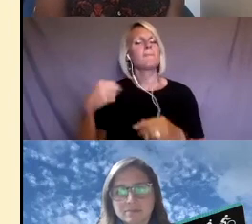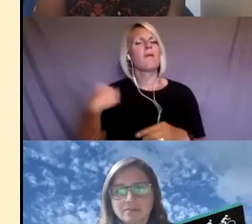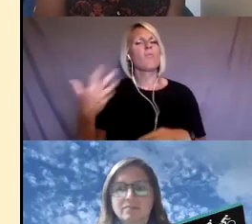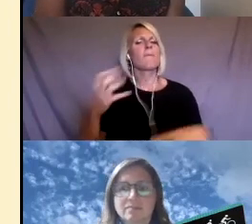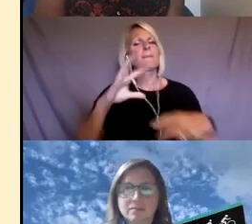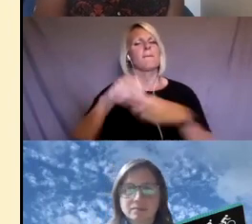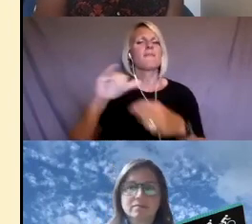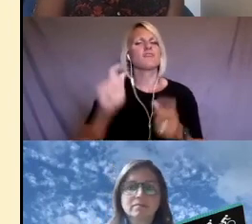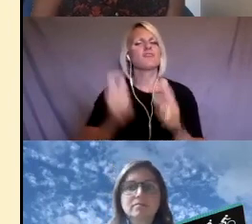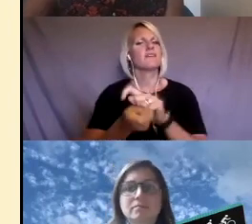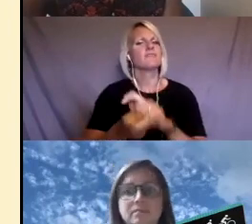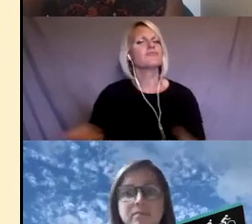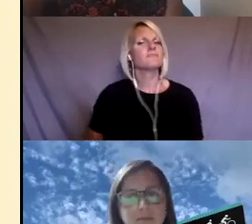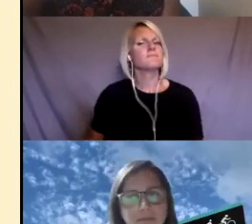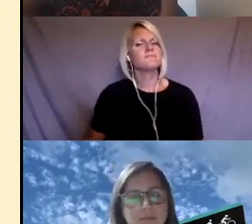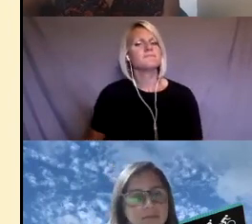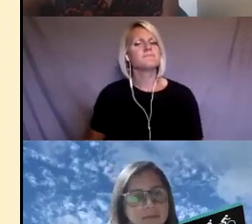Yeah, that's amazing.